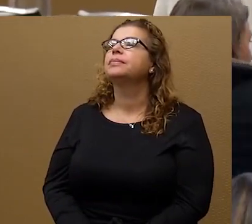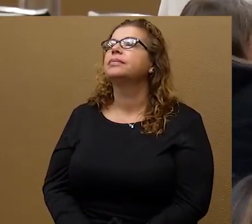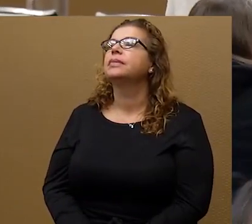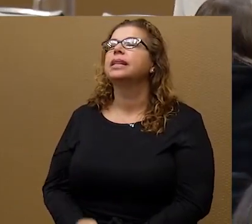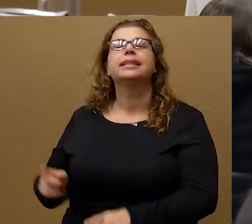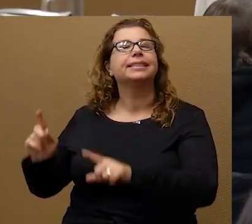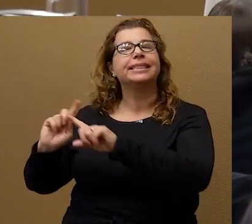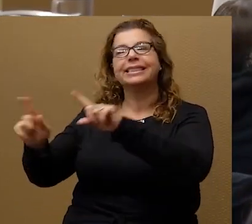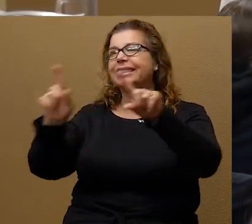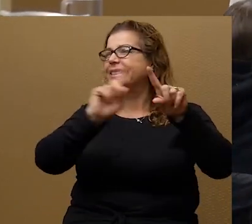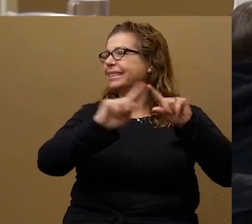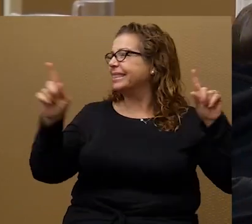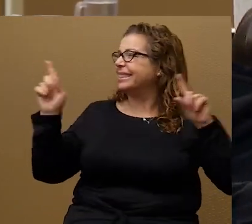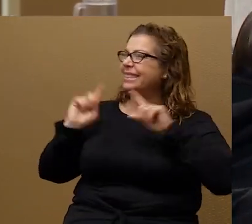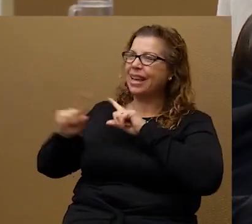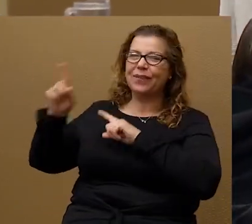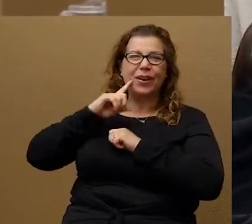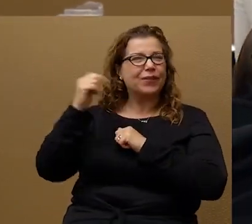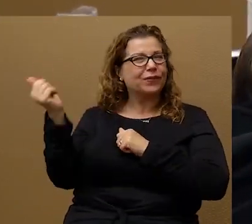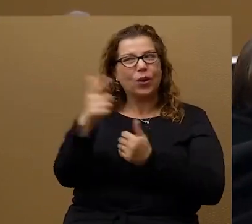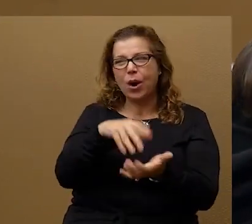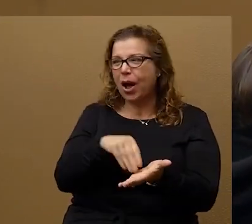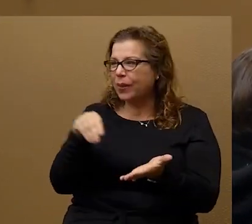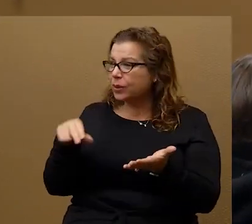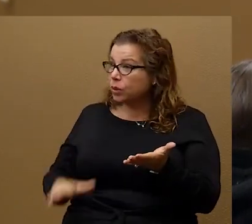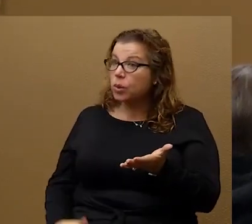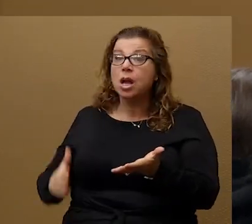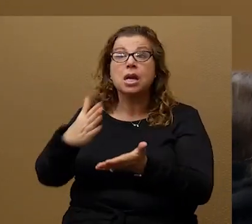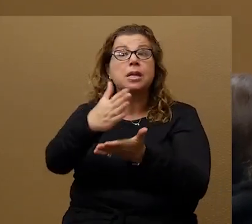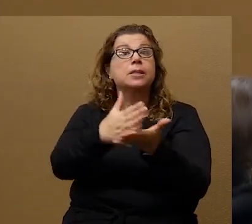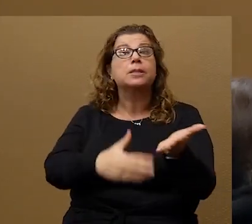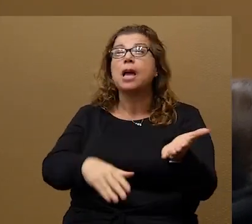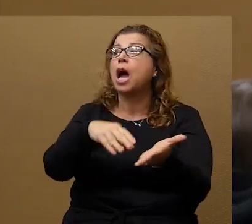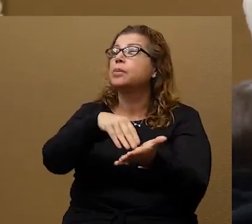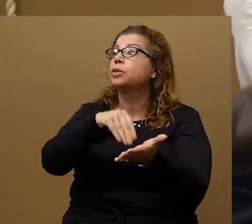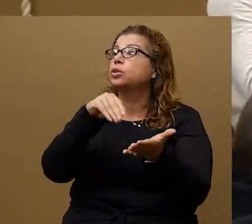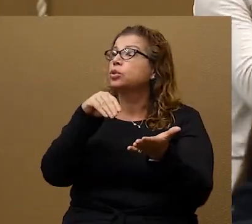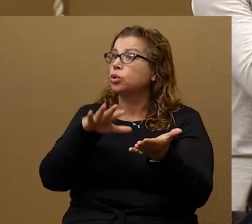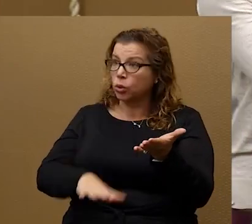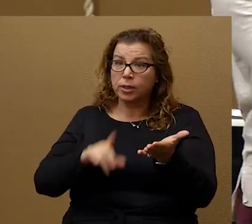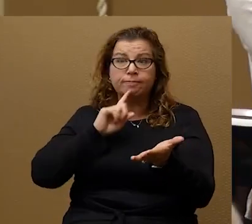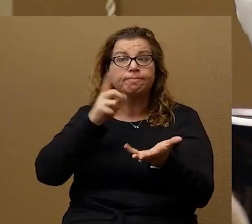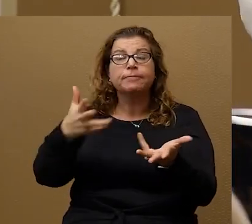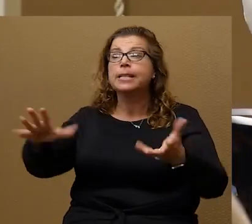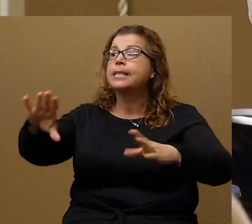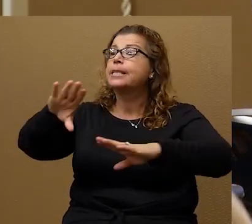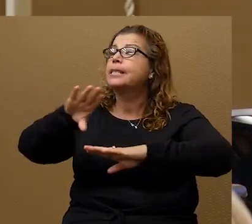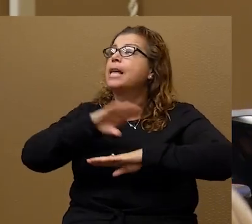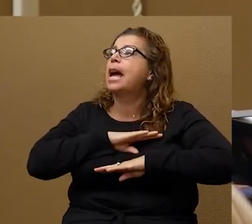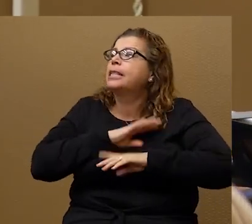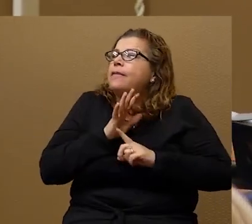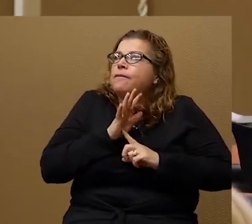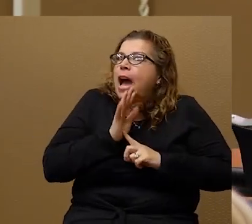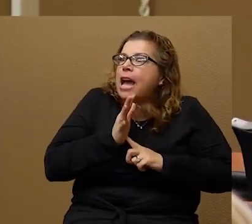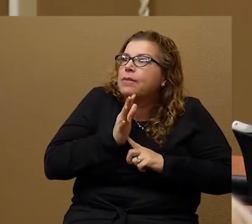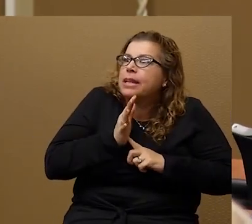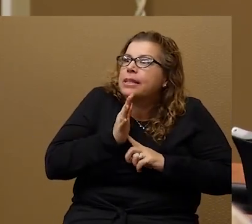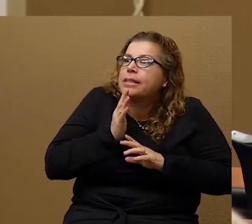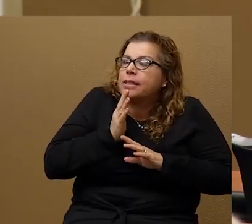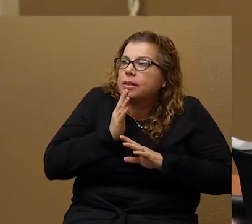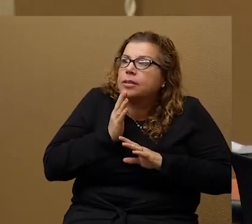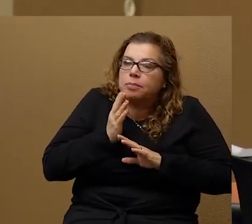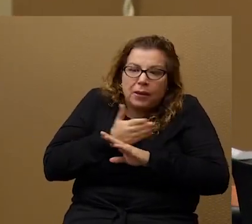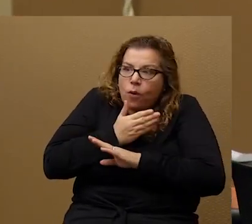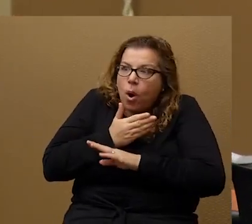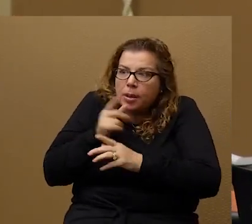different for every student, right? So some students might be satisfied with that little 5 minutes before. They might